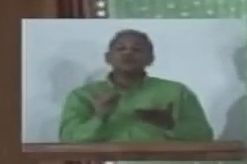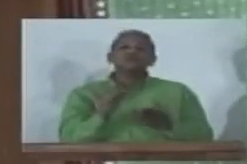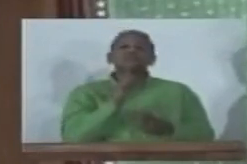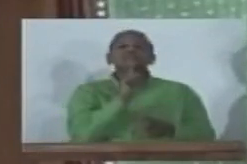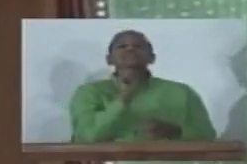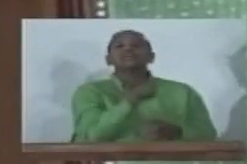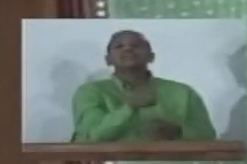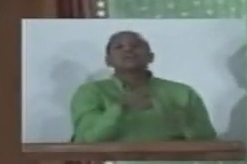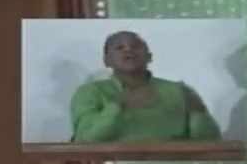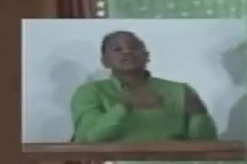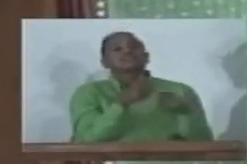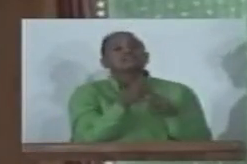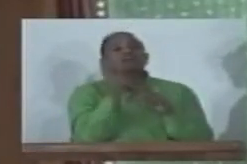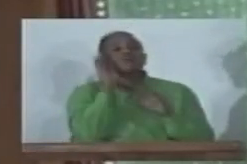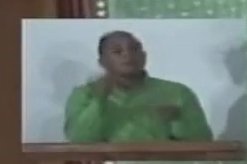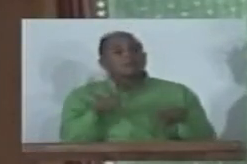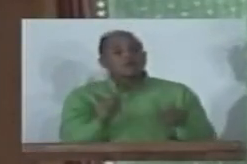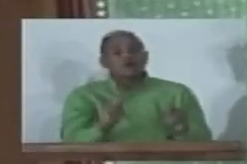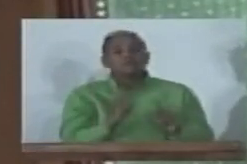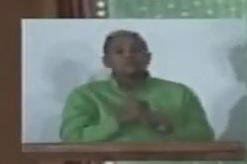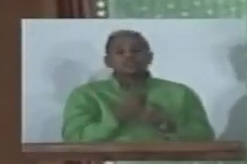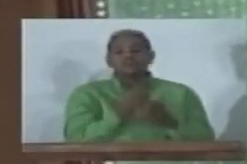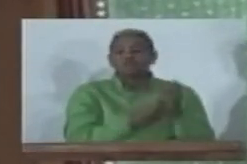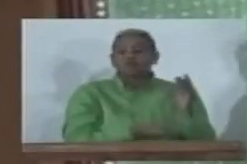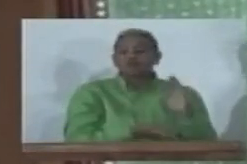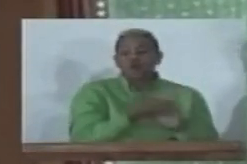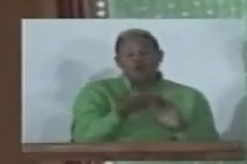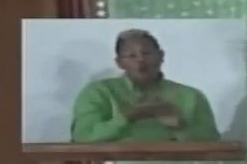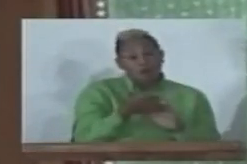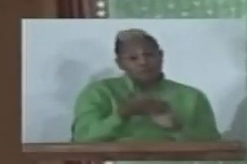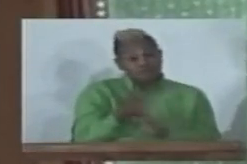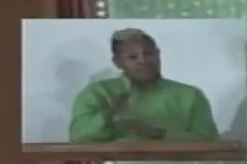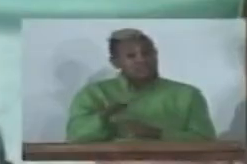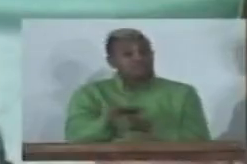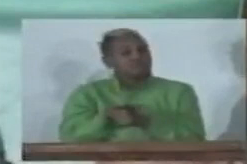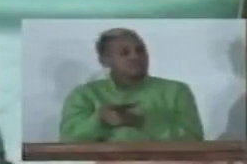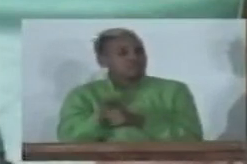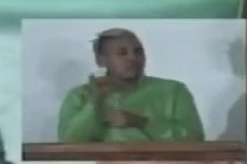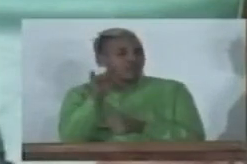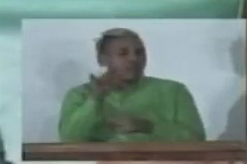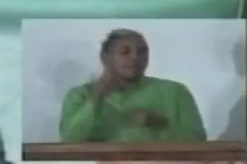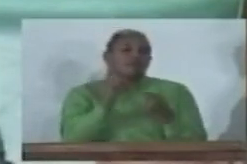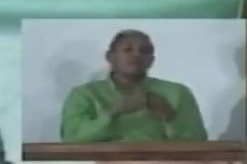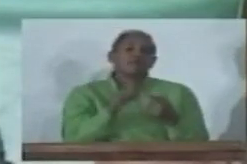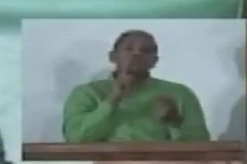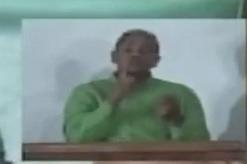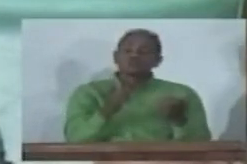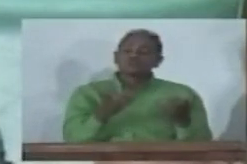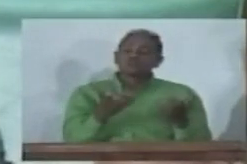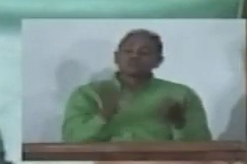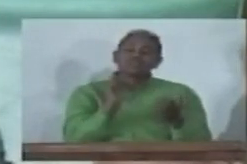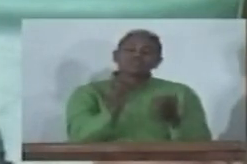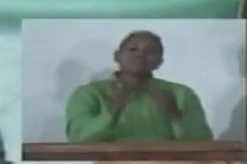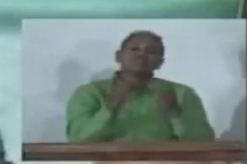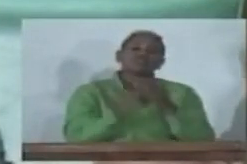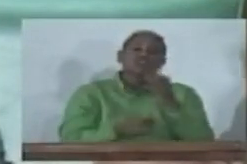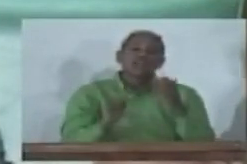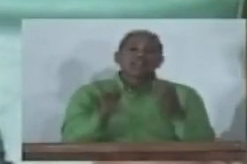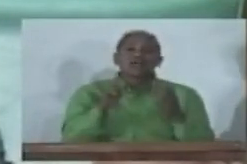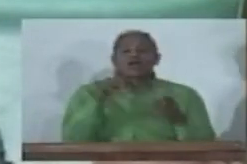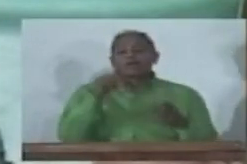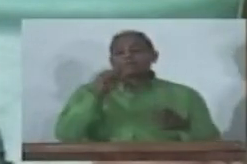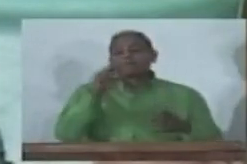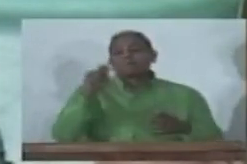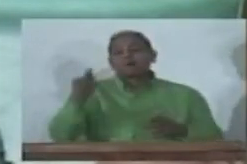entity that will be permitted both to operate a designated airport and to levy charges such as passenger service